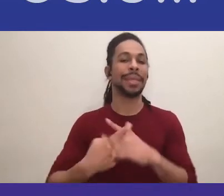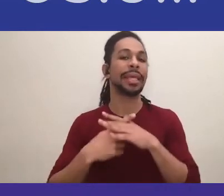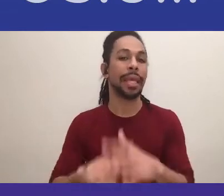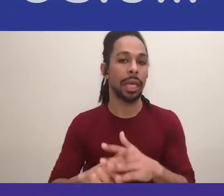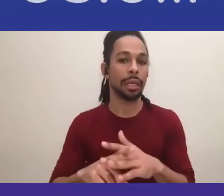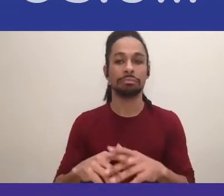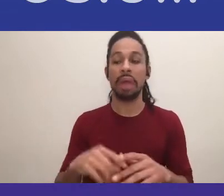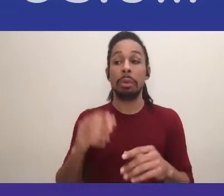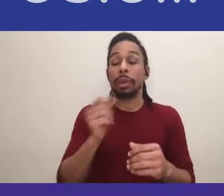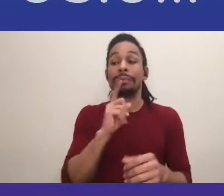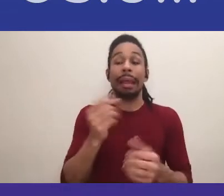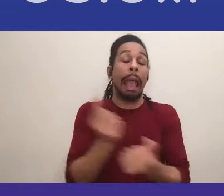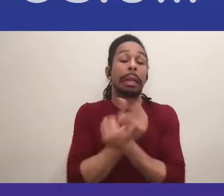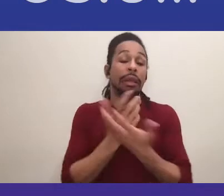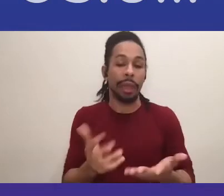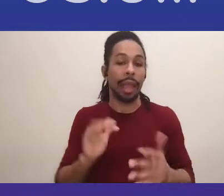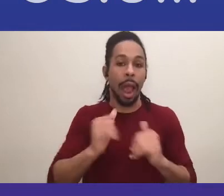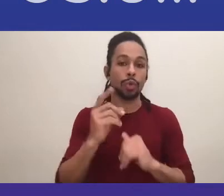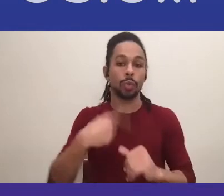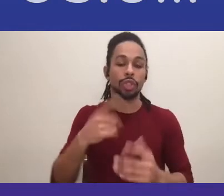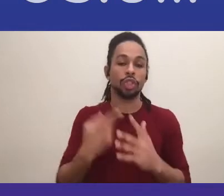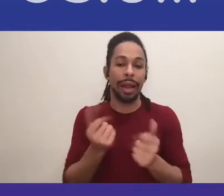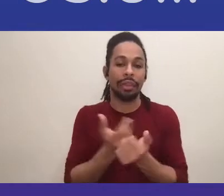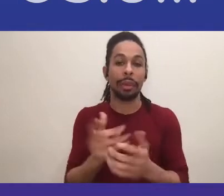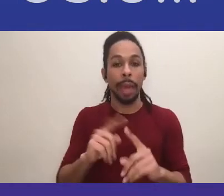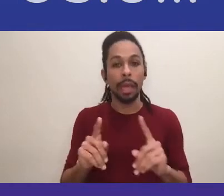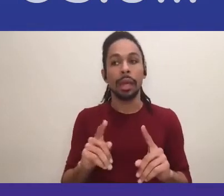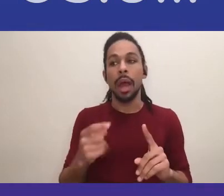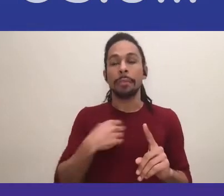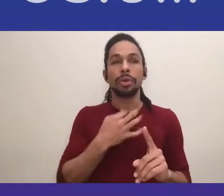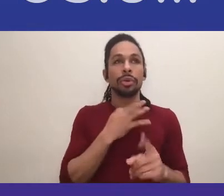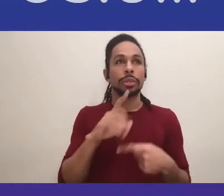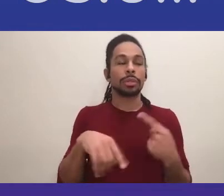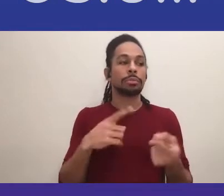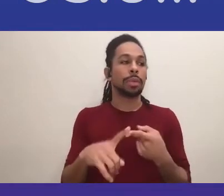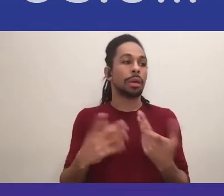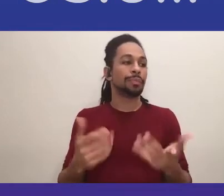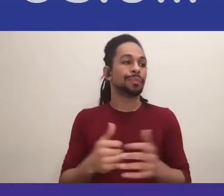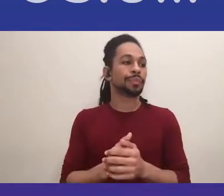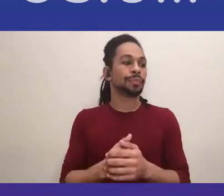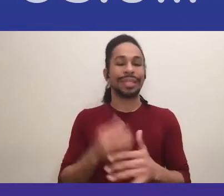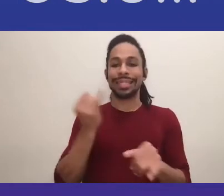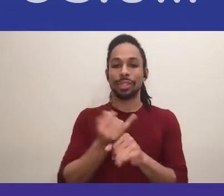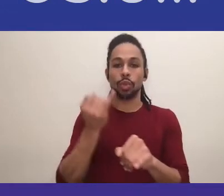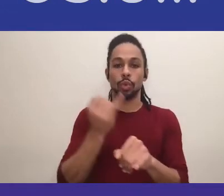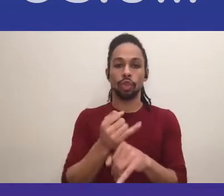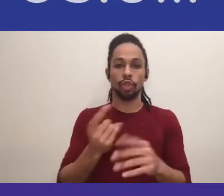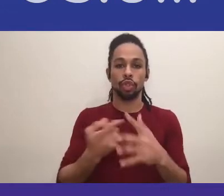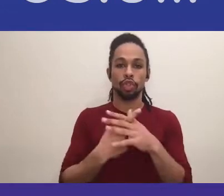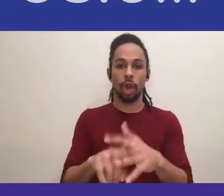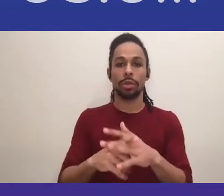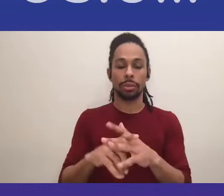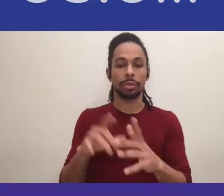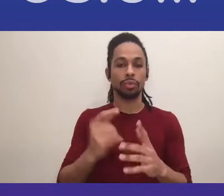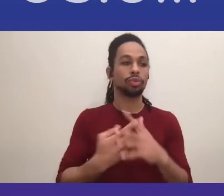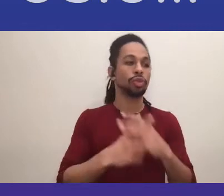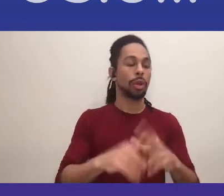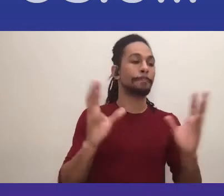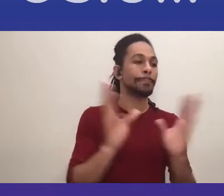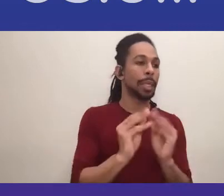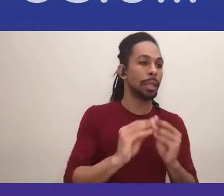but I guess I'm really, really curious about like kind of scenes of like institutional beginning, right? You begin a meeting, you begin a